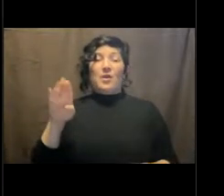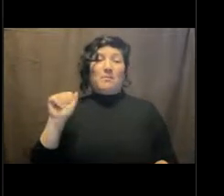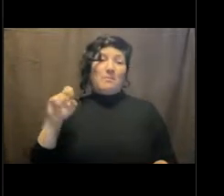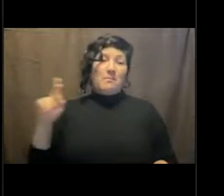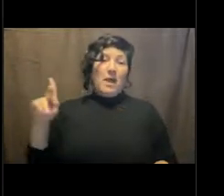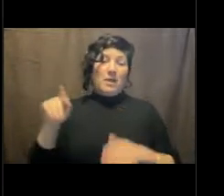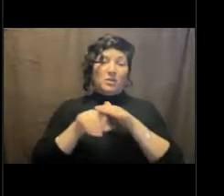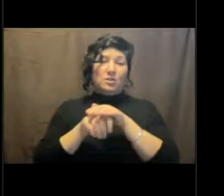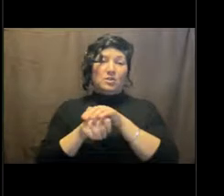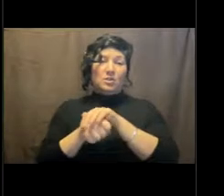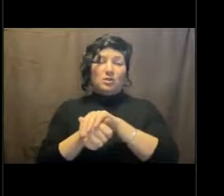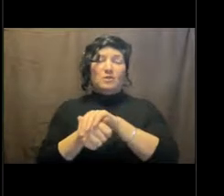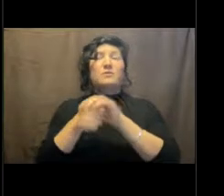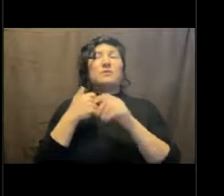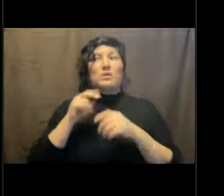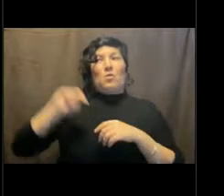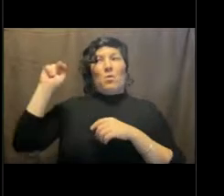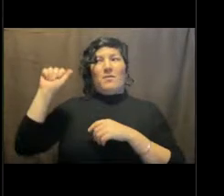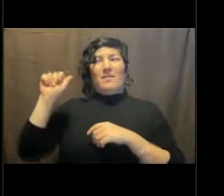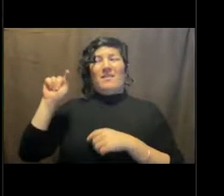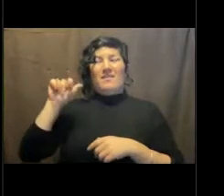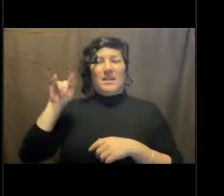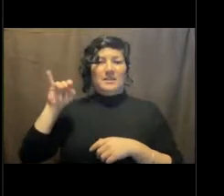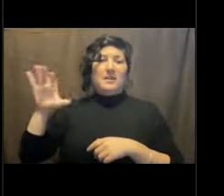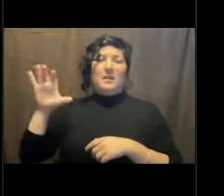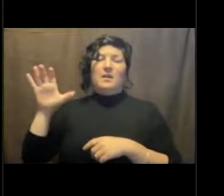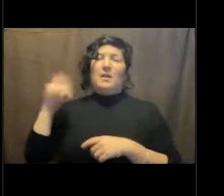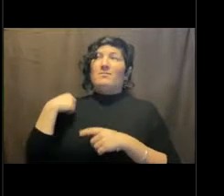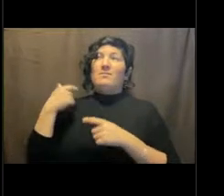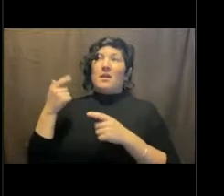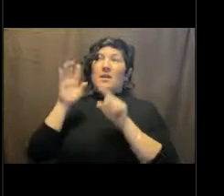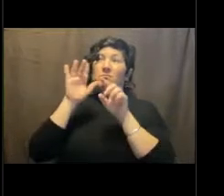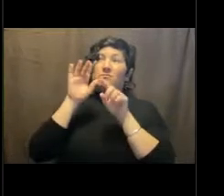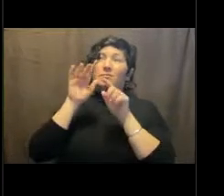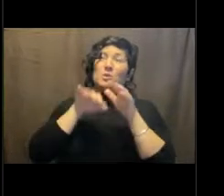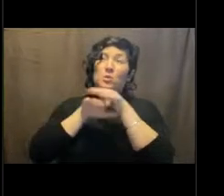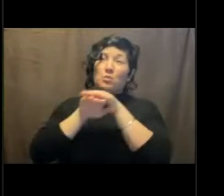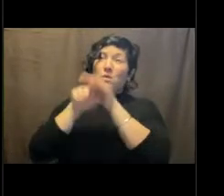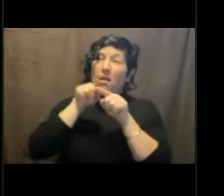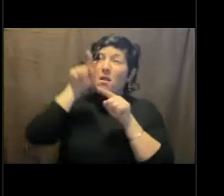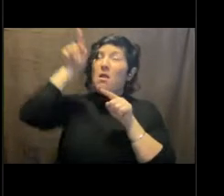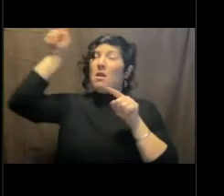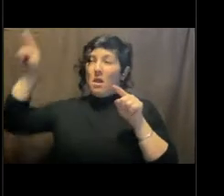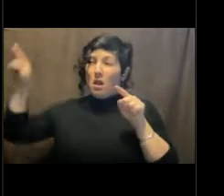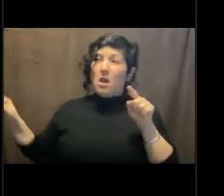large parts of the ocean. So we have to be cognizant of changes in the ocean environment as well. Next slide, please.